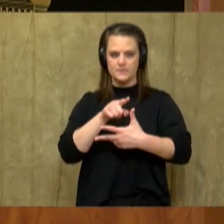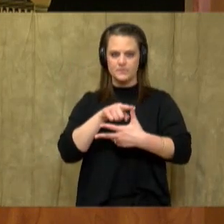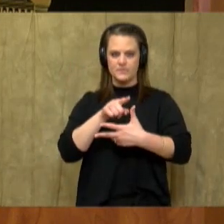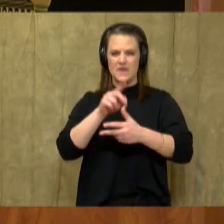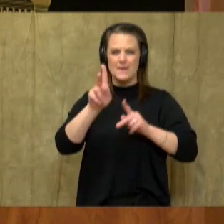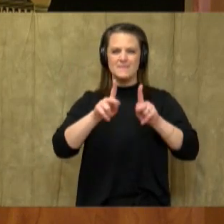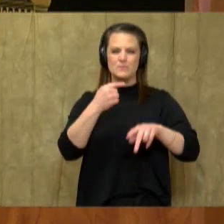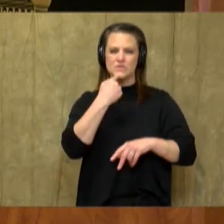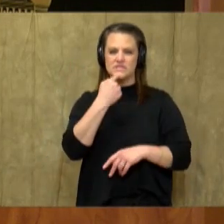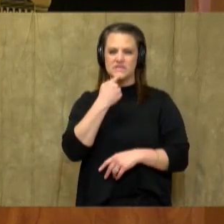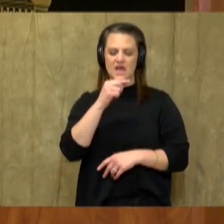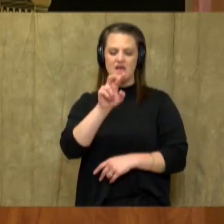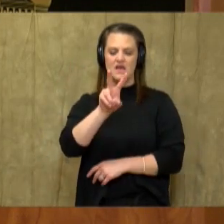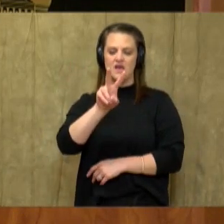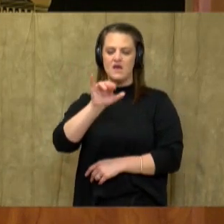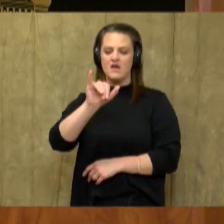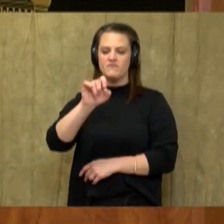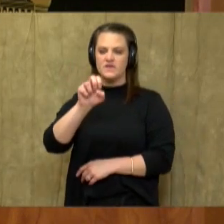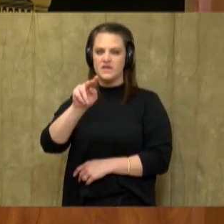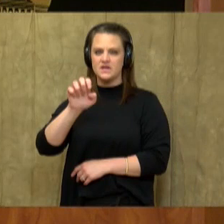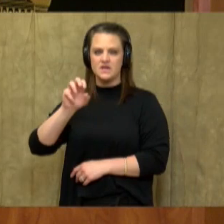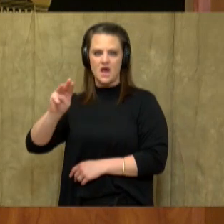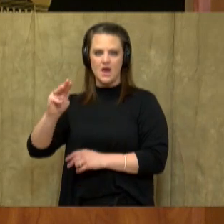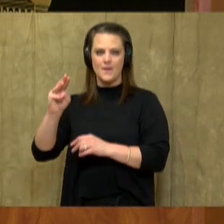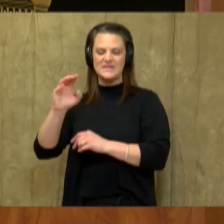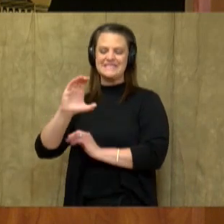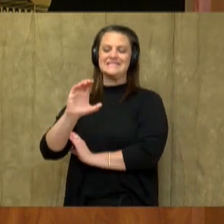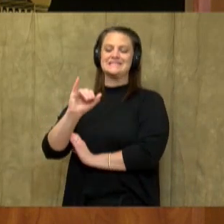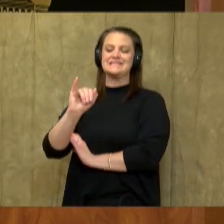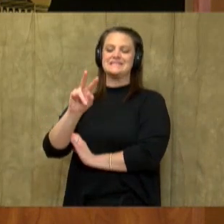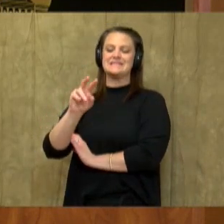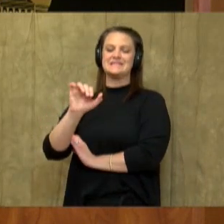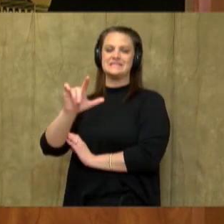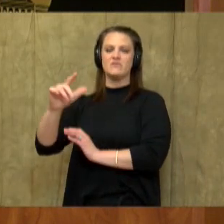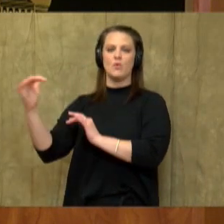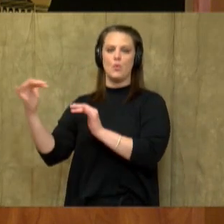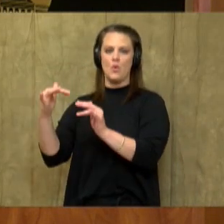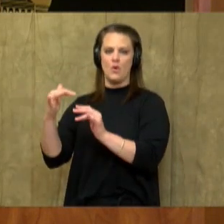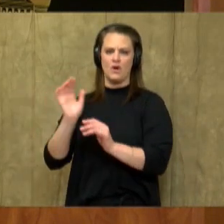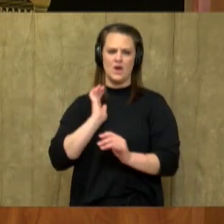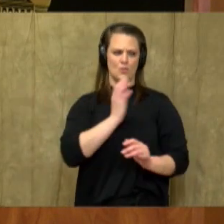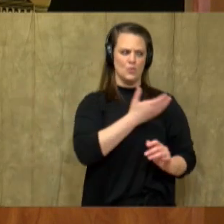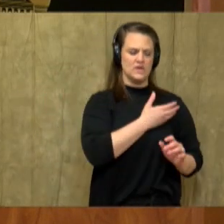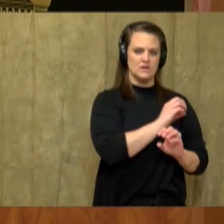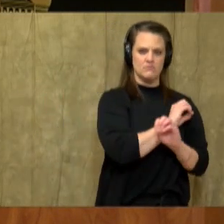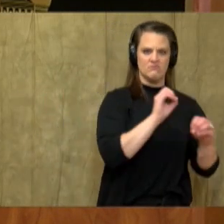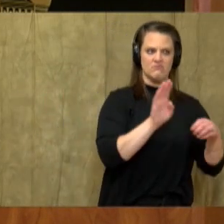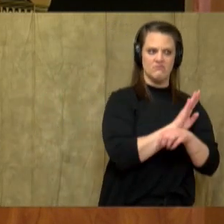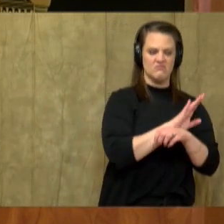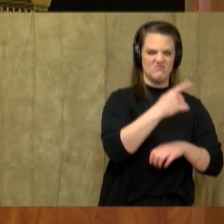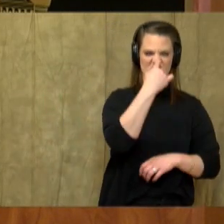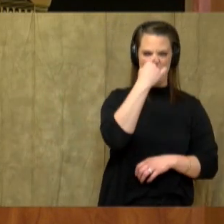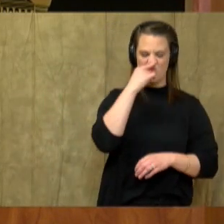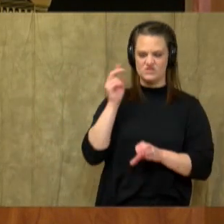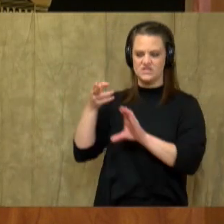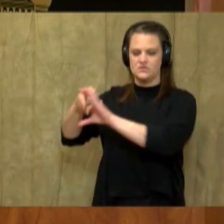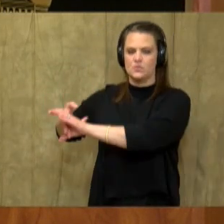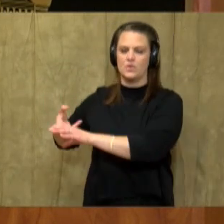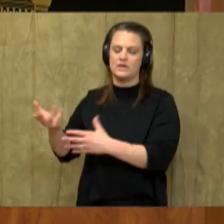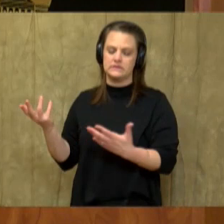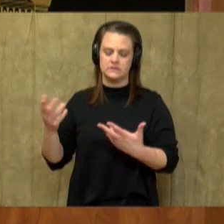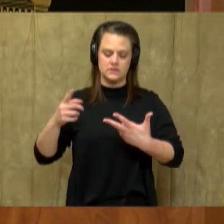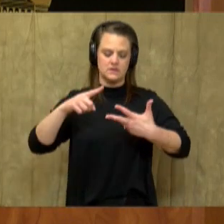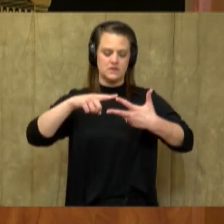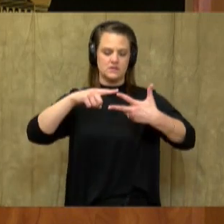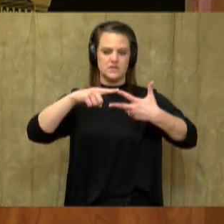say that Vietnam was a civil war and the United States had no business being there. The second thing people believed,